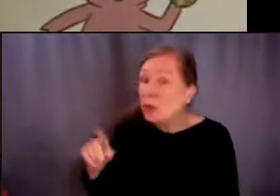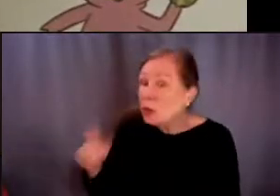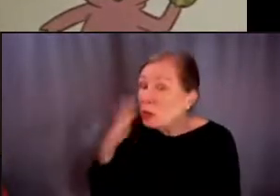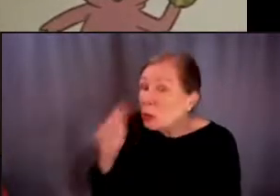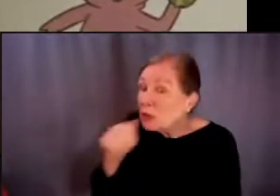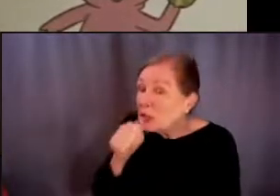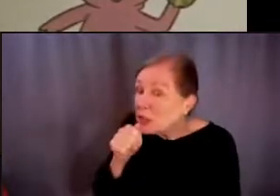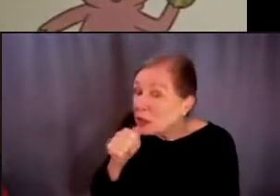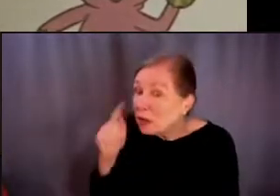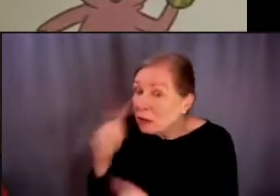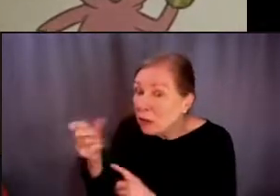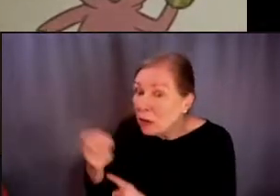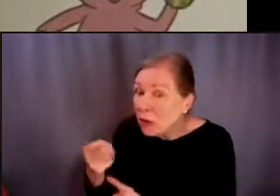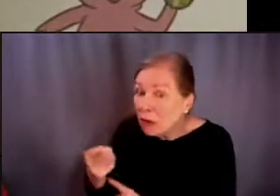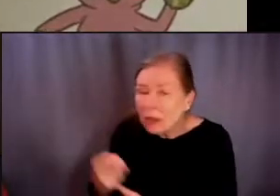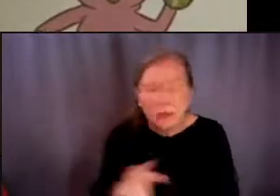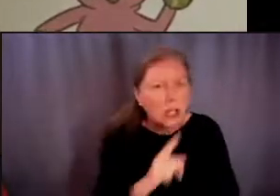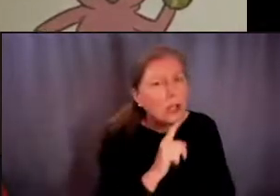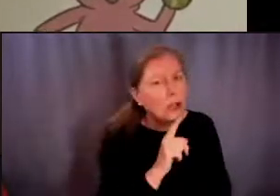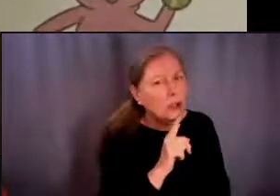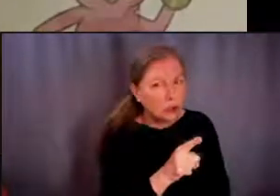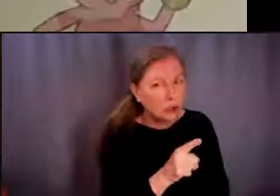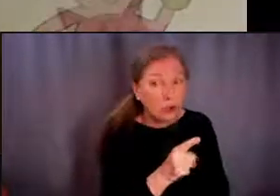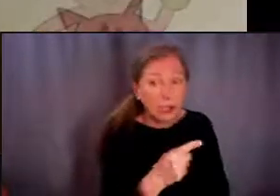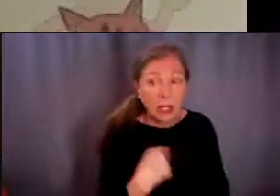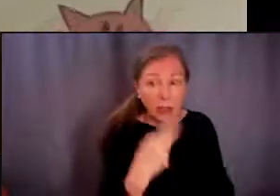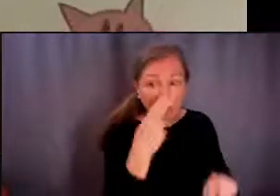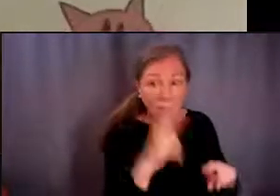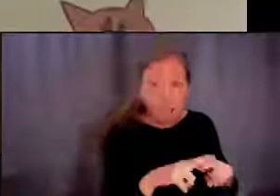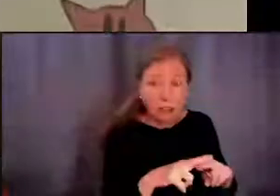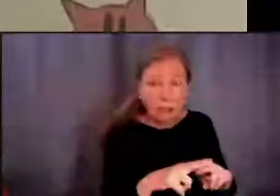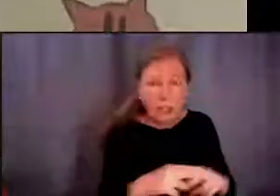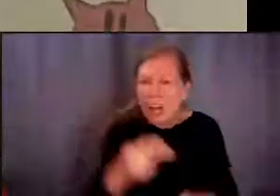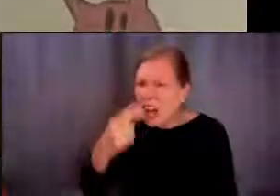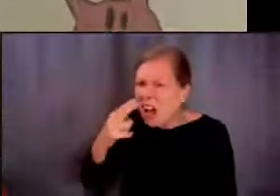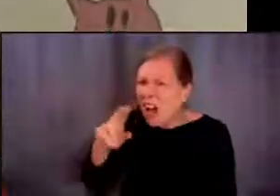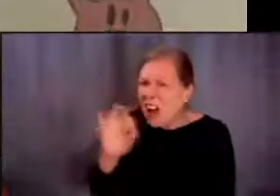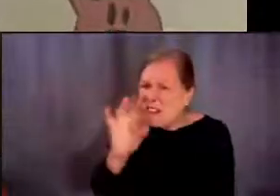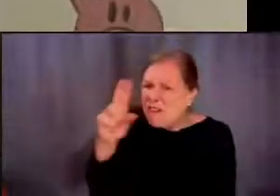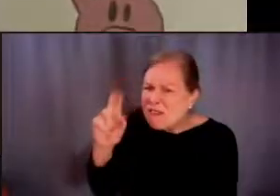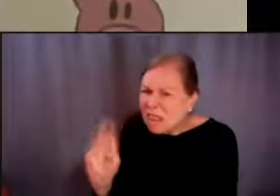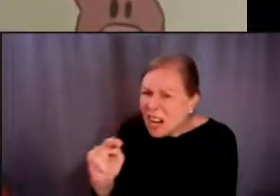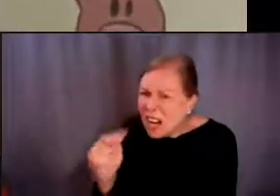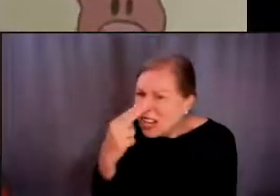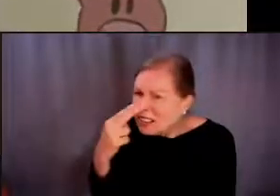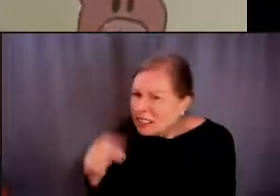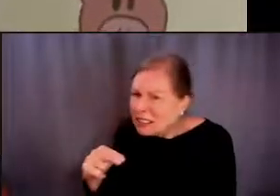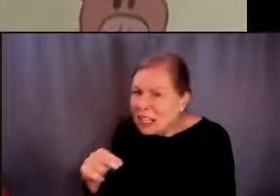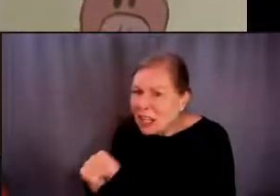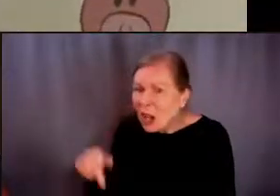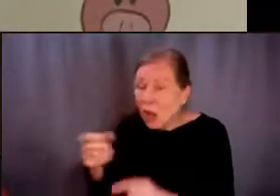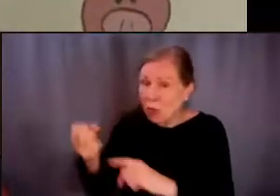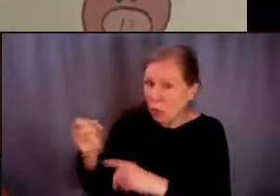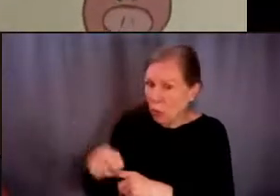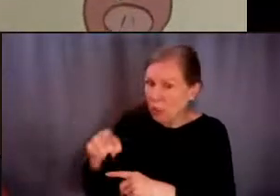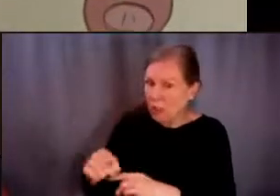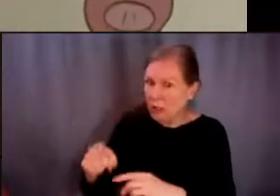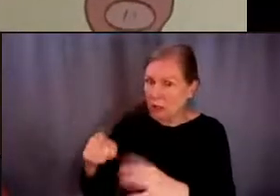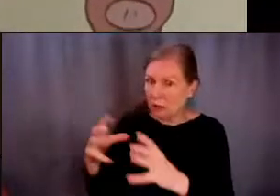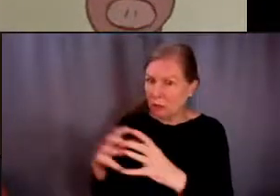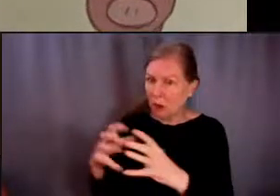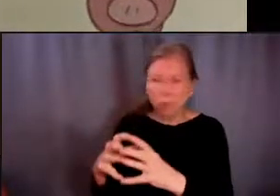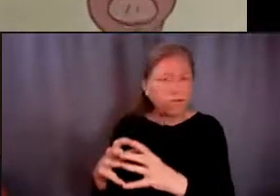Sure. Have fun. Fun? Throwing this ball is not